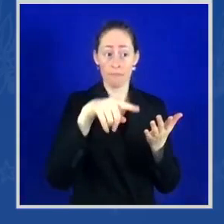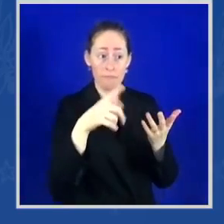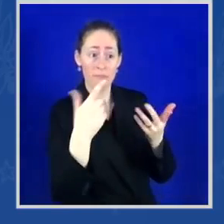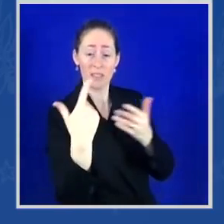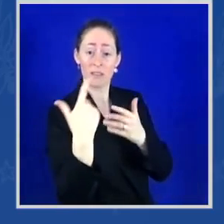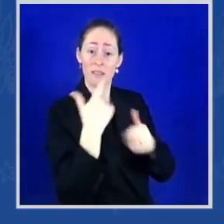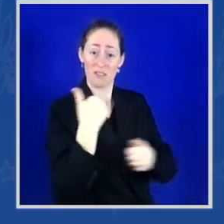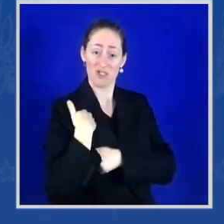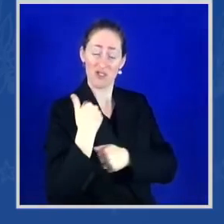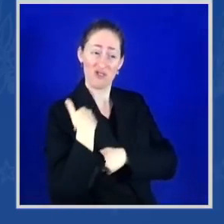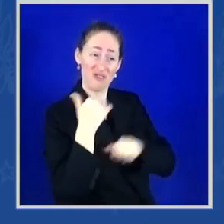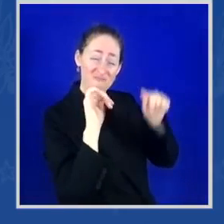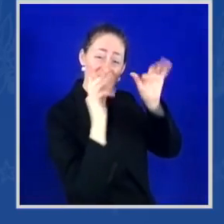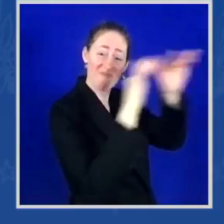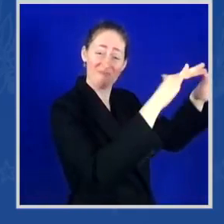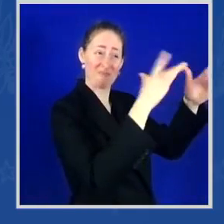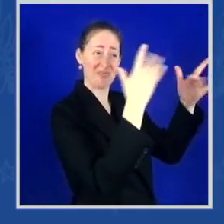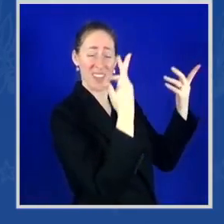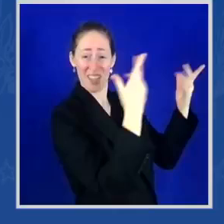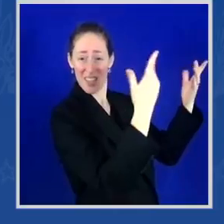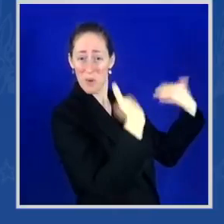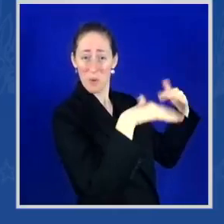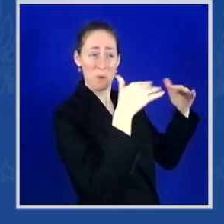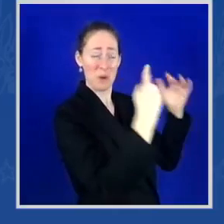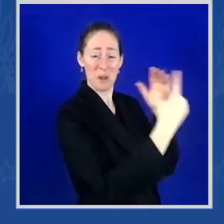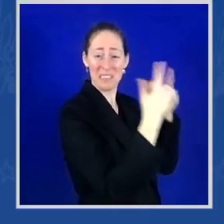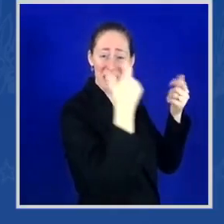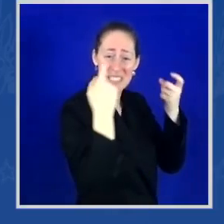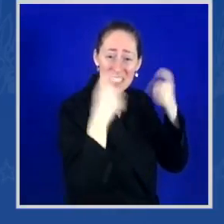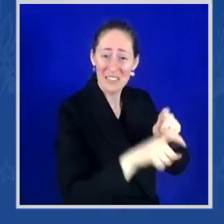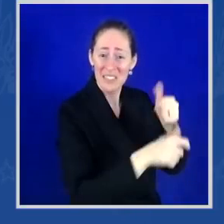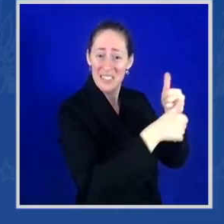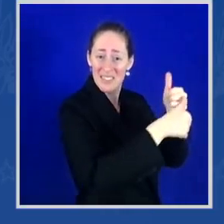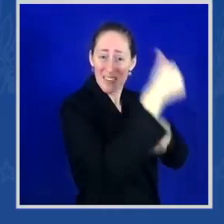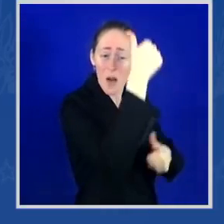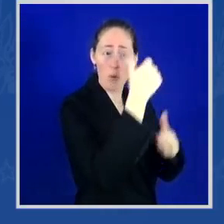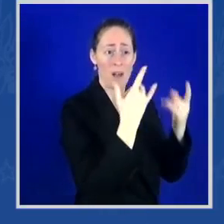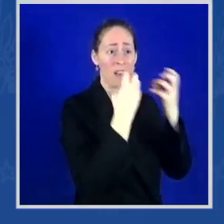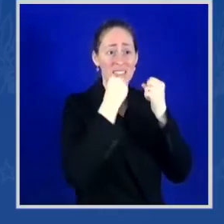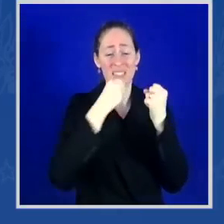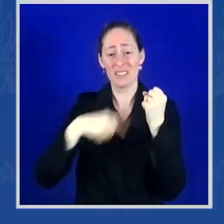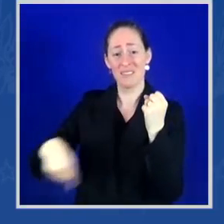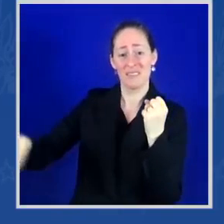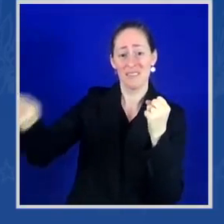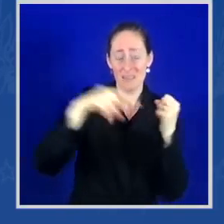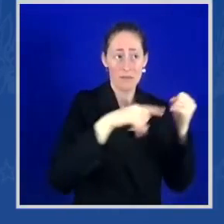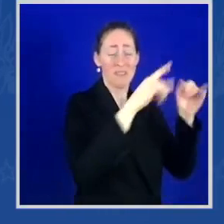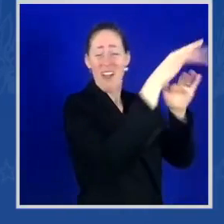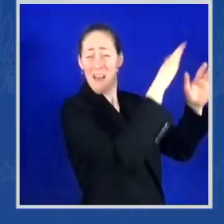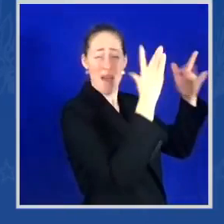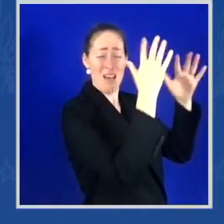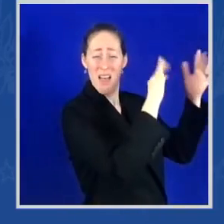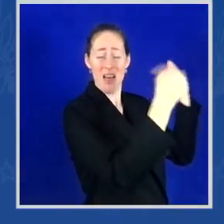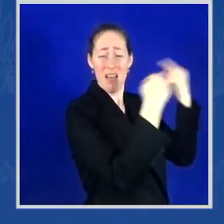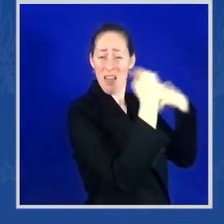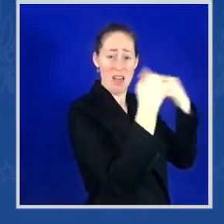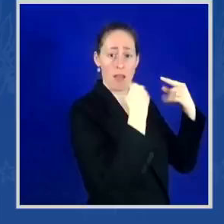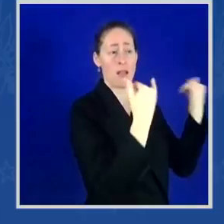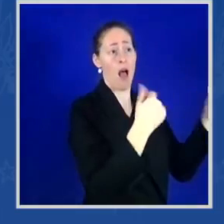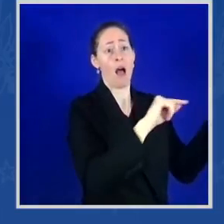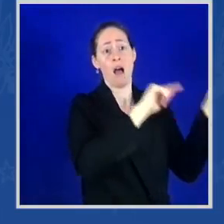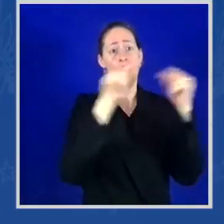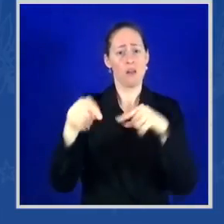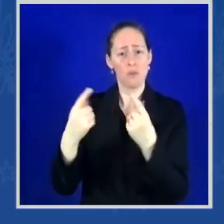and their families when they return home and when they don't. And all of us